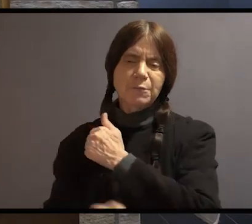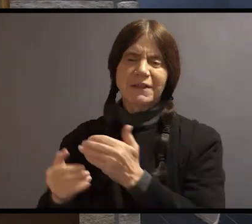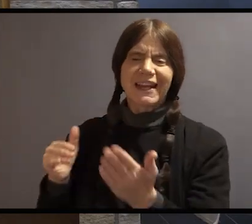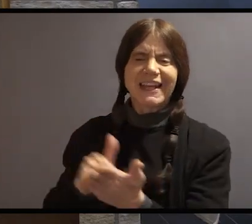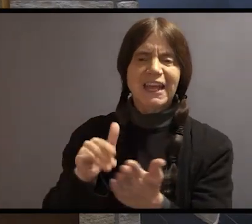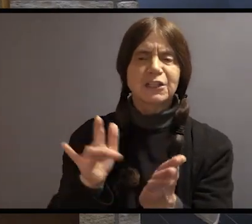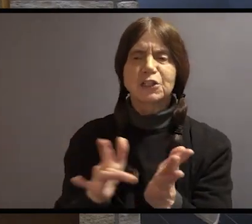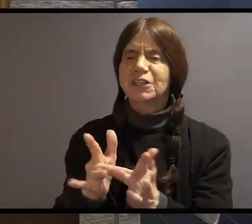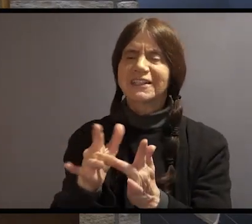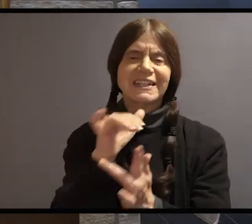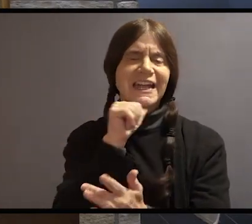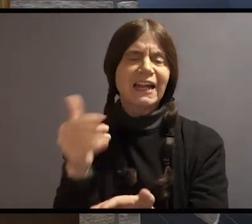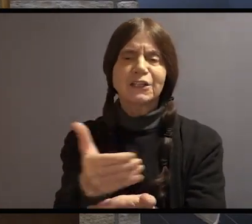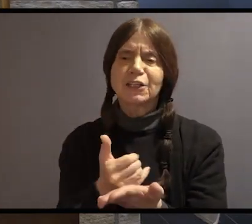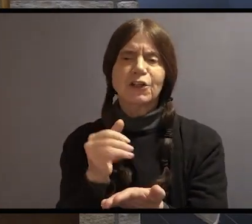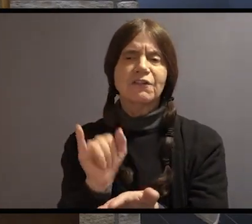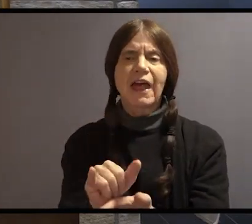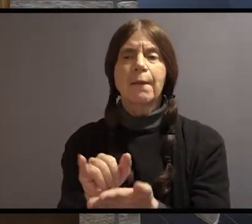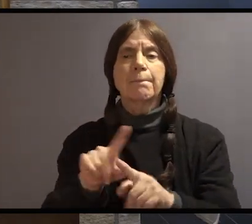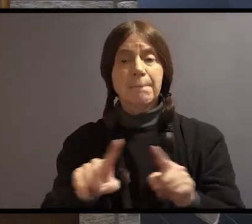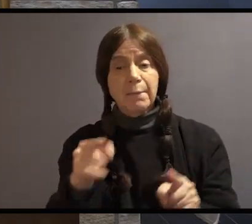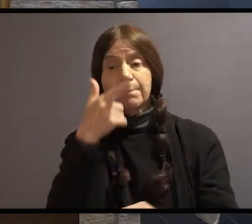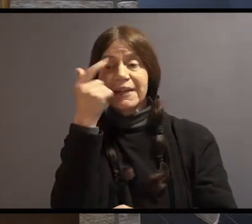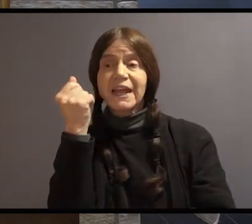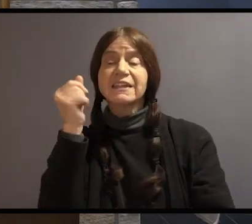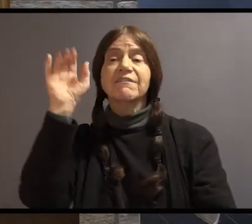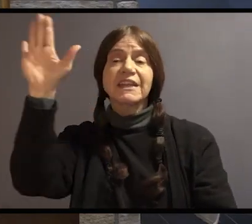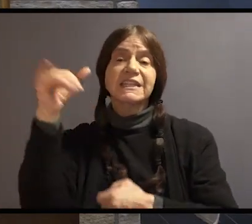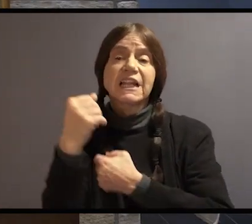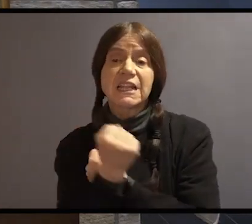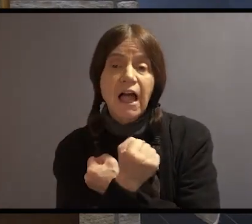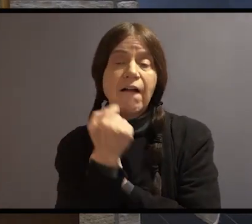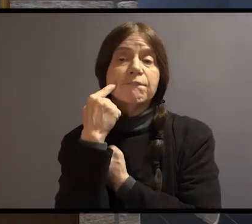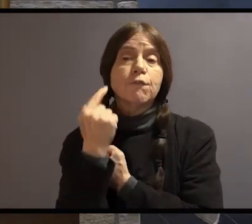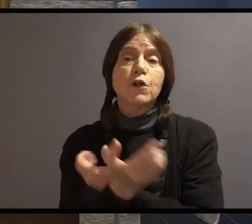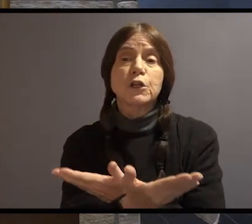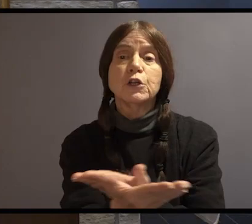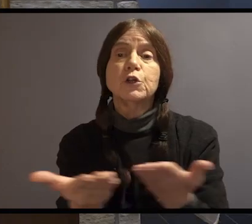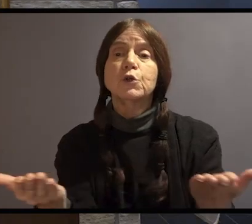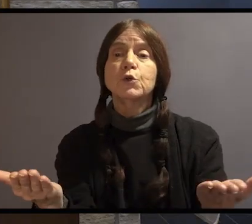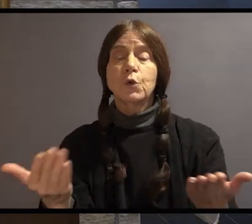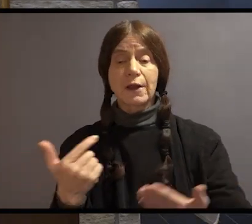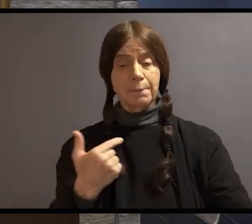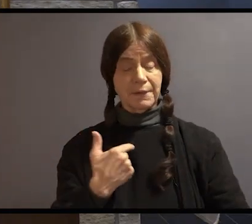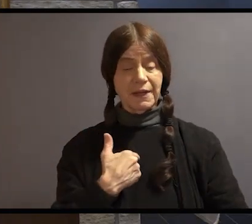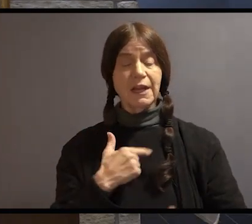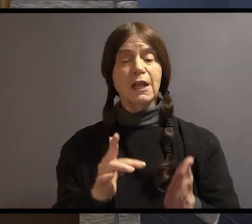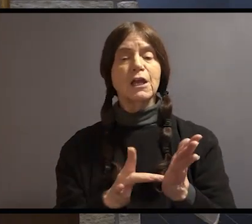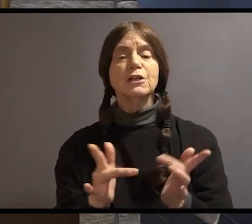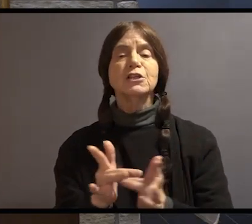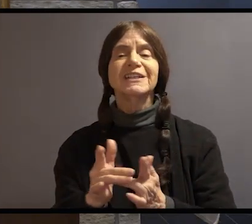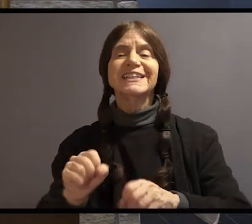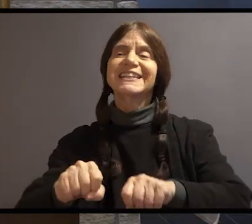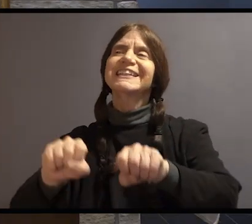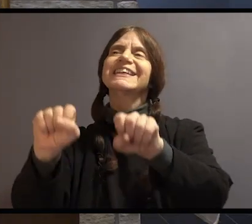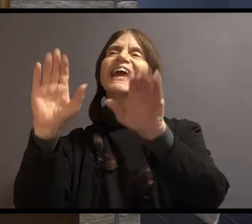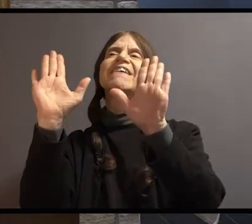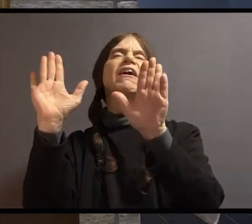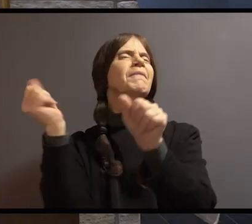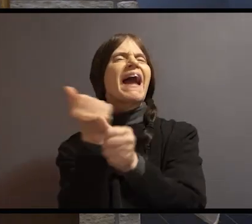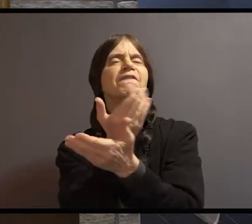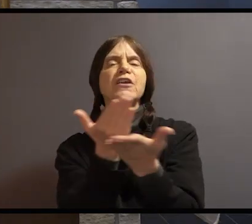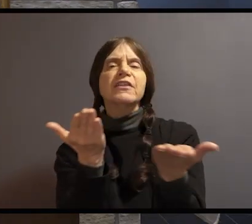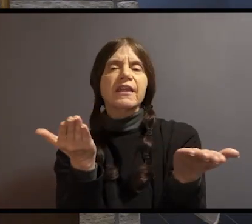of His great love for you and for me, Jesus gave up all He